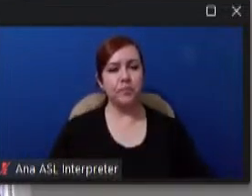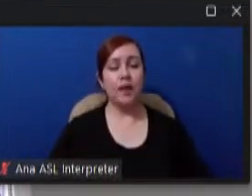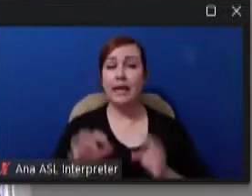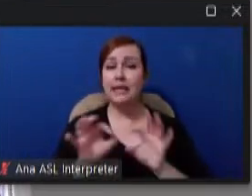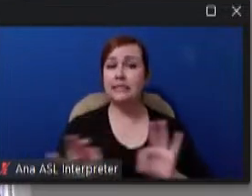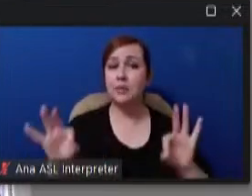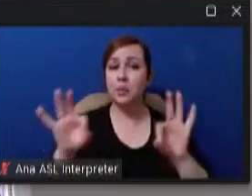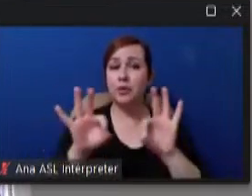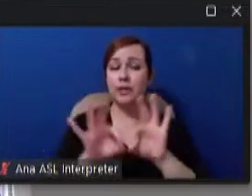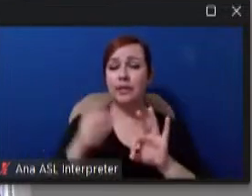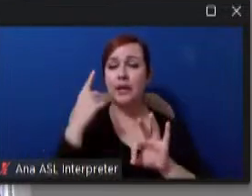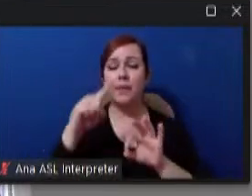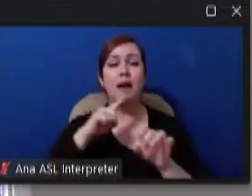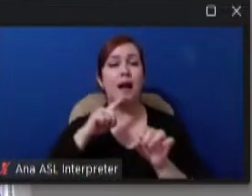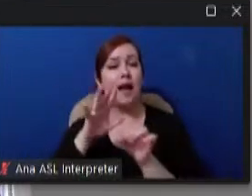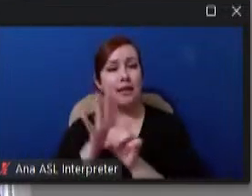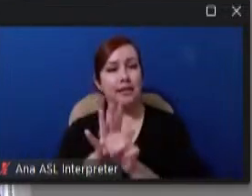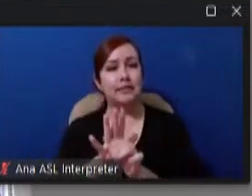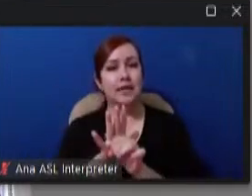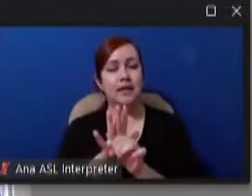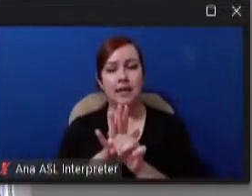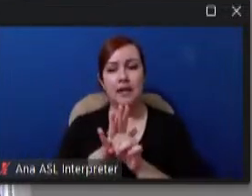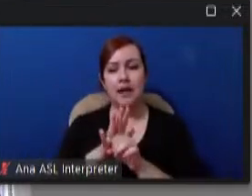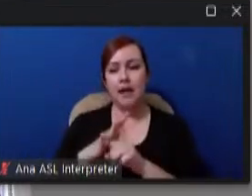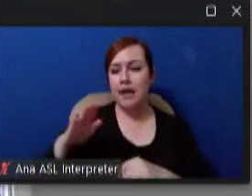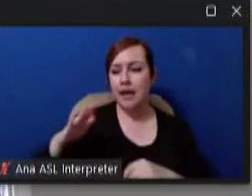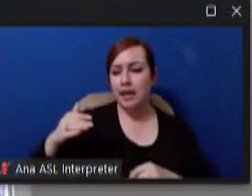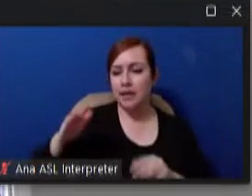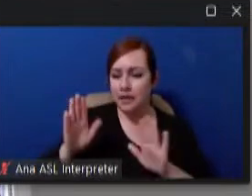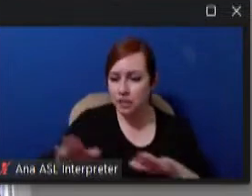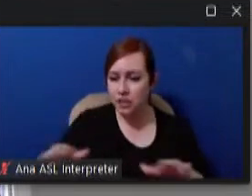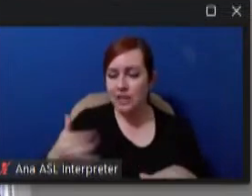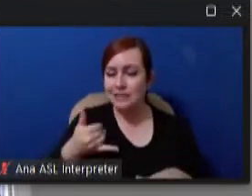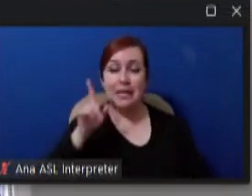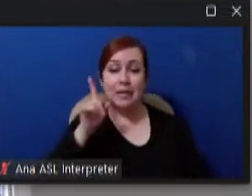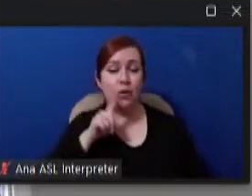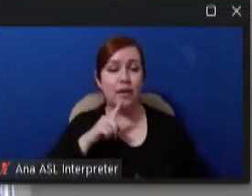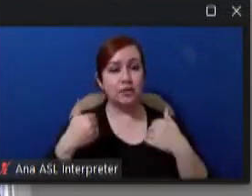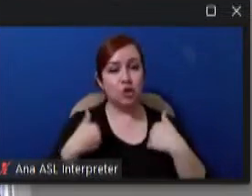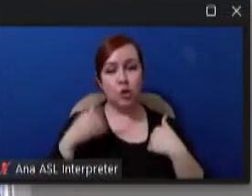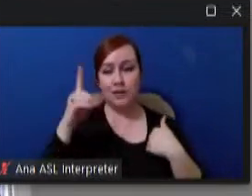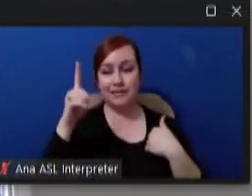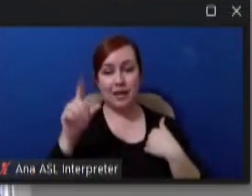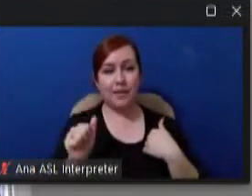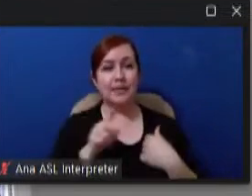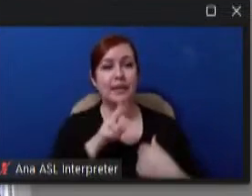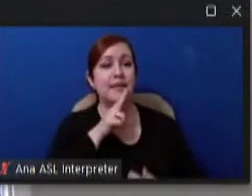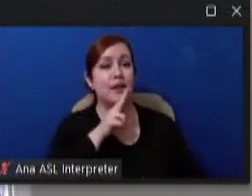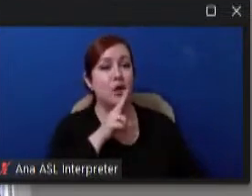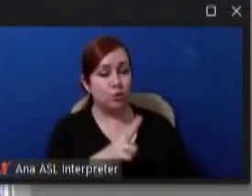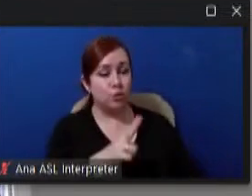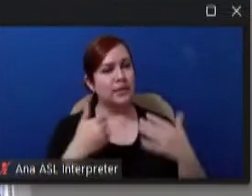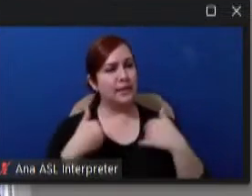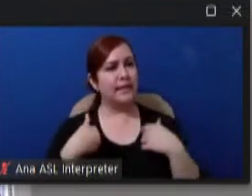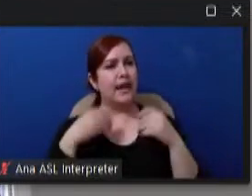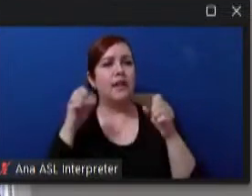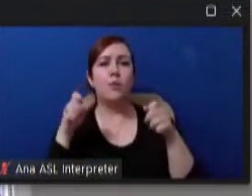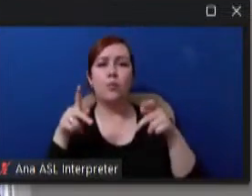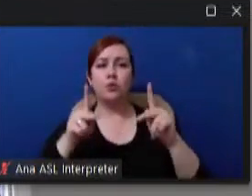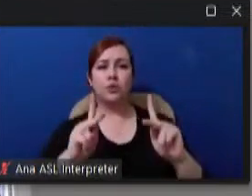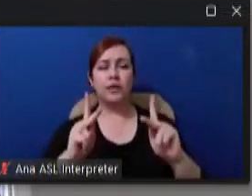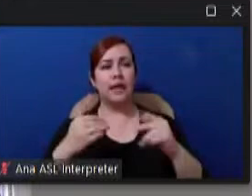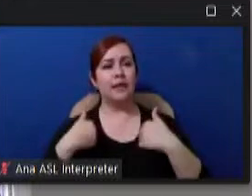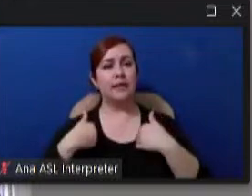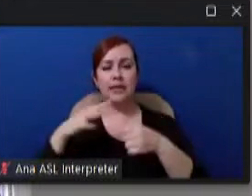Surmounting these weaknesses is essential to ensure that women and children in Honduras have the